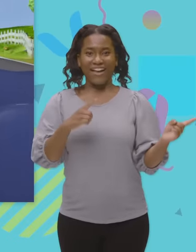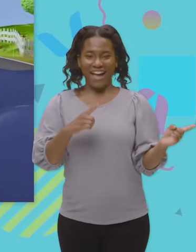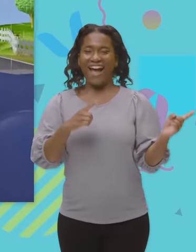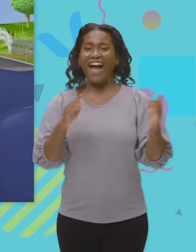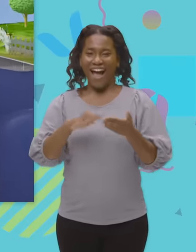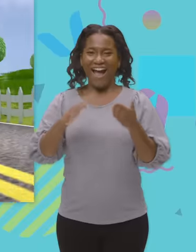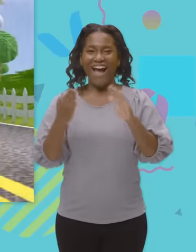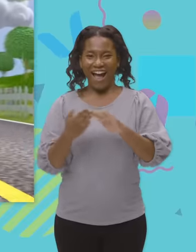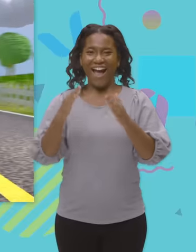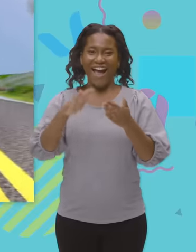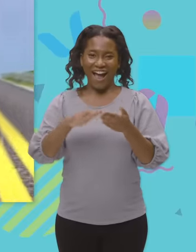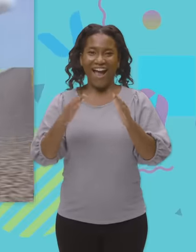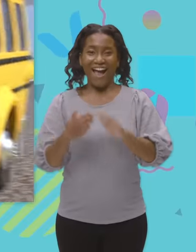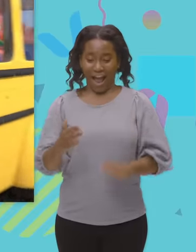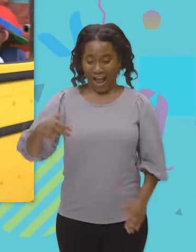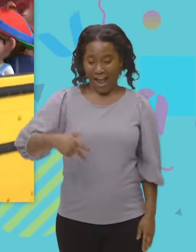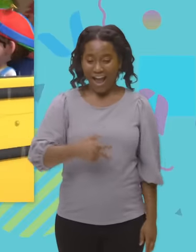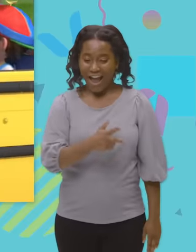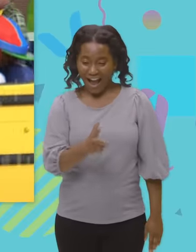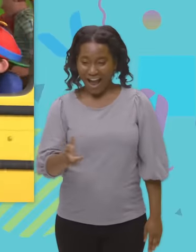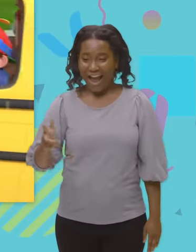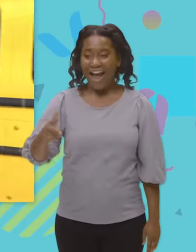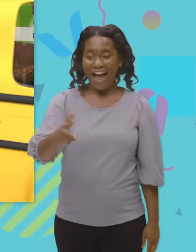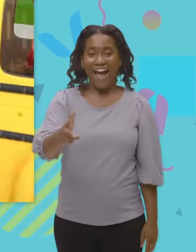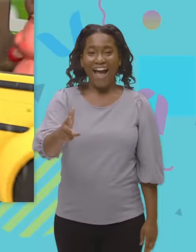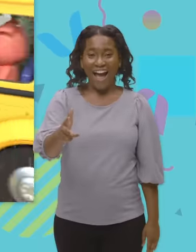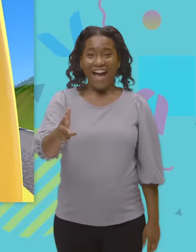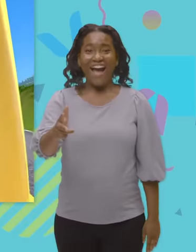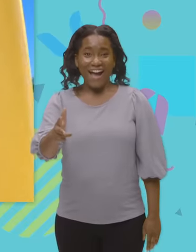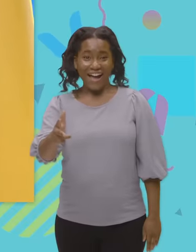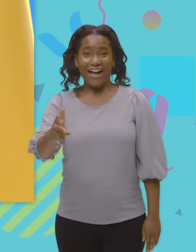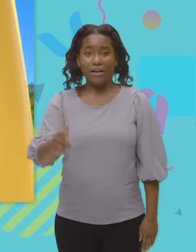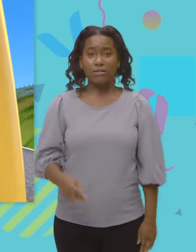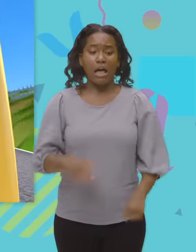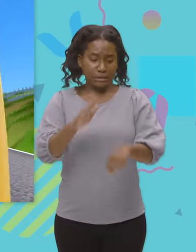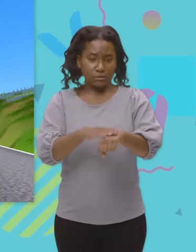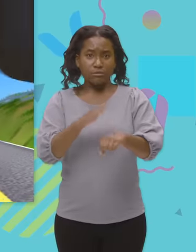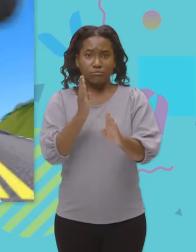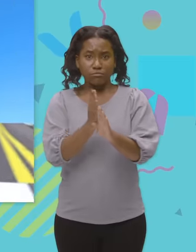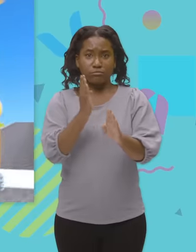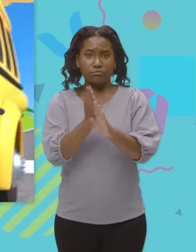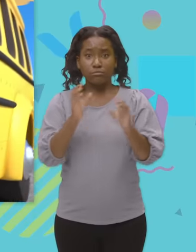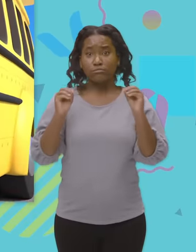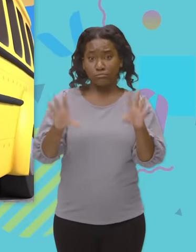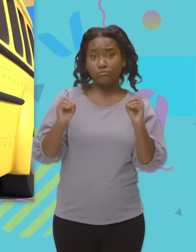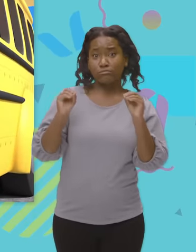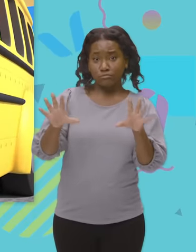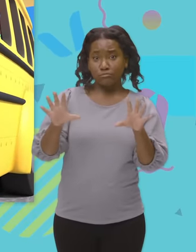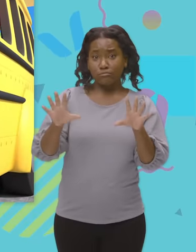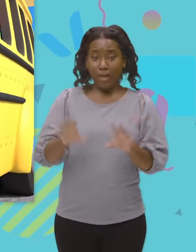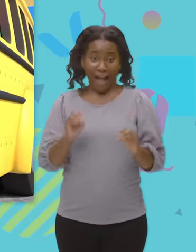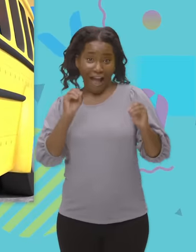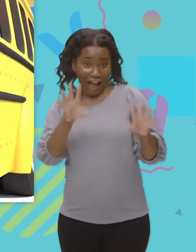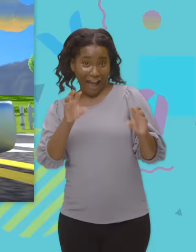swish, swish, all through the town. The signals on the bus go blink,